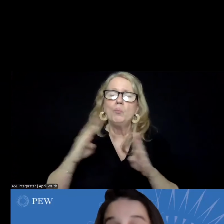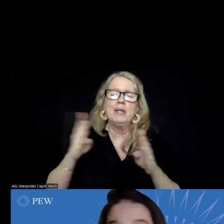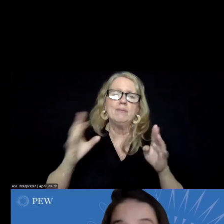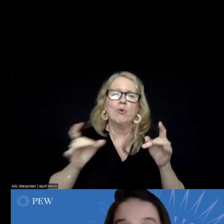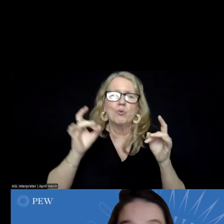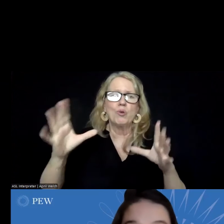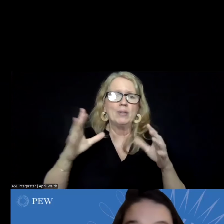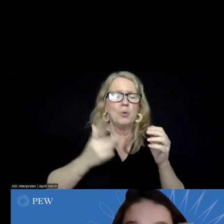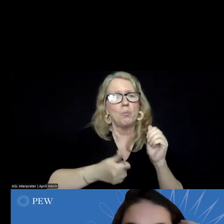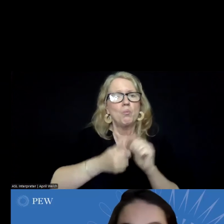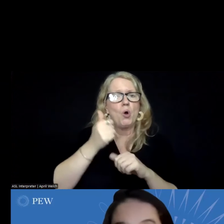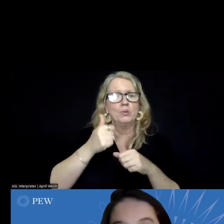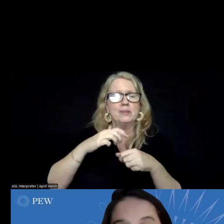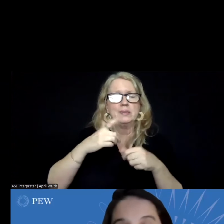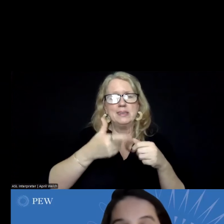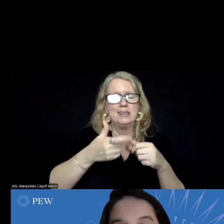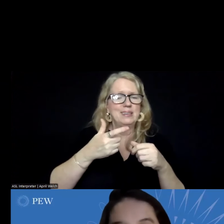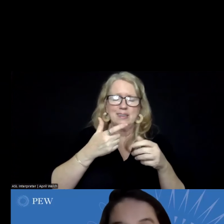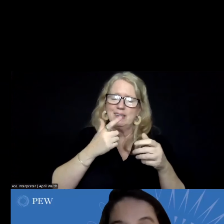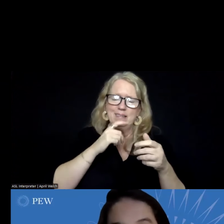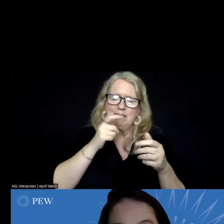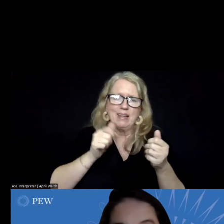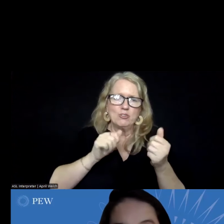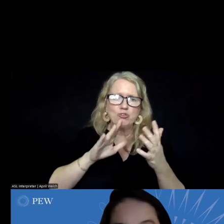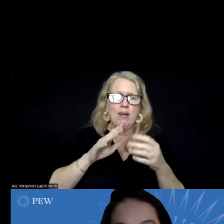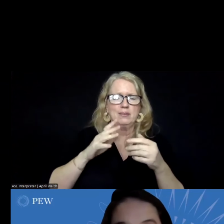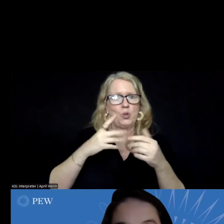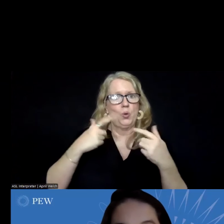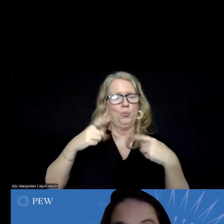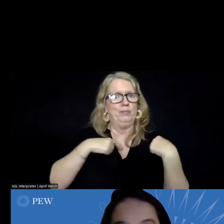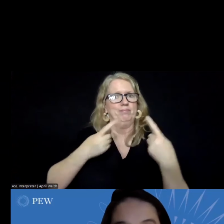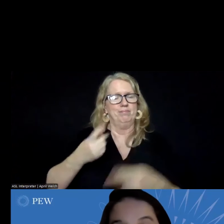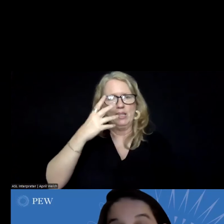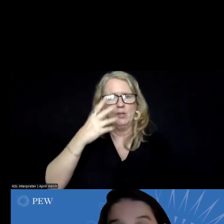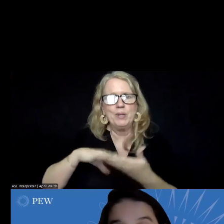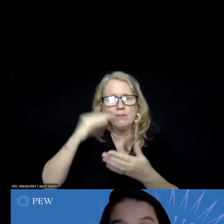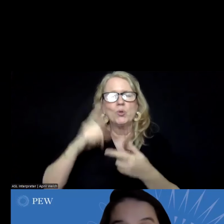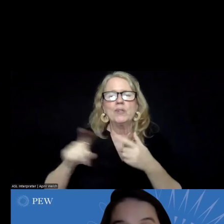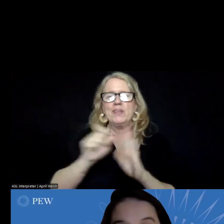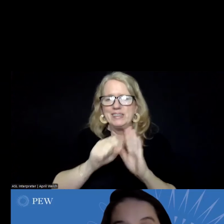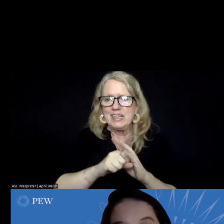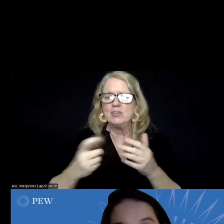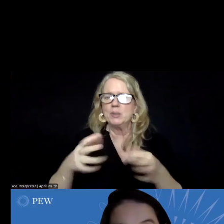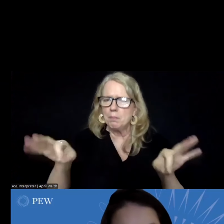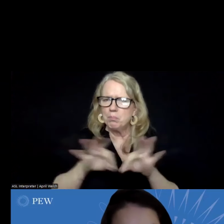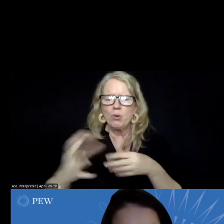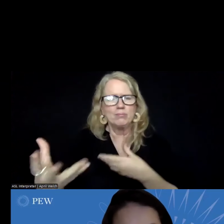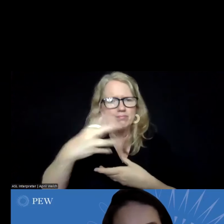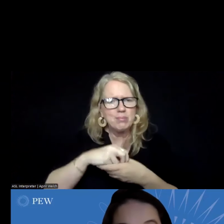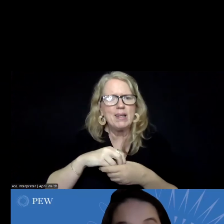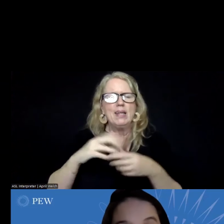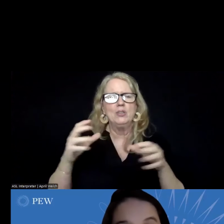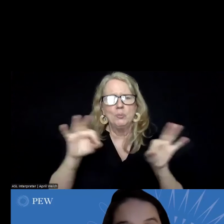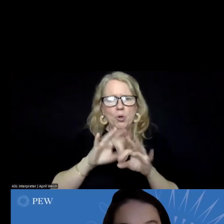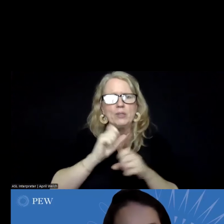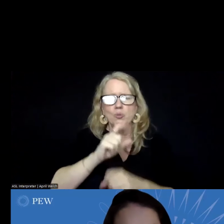is largely a locally addressed issue, we've come to learn and believe states have an important role to play in making sure